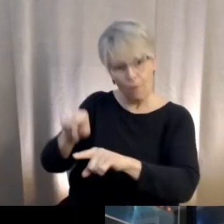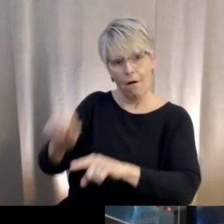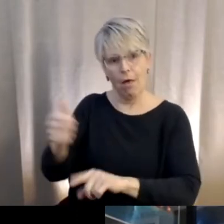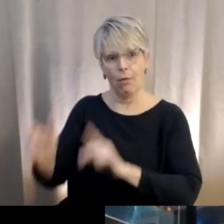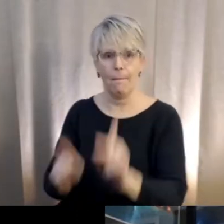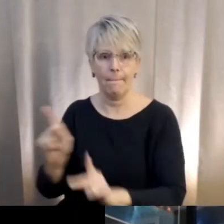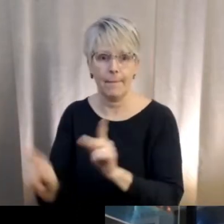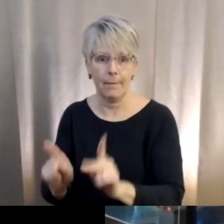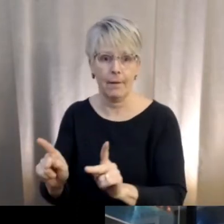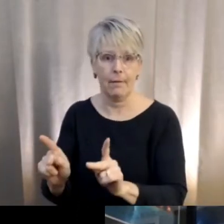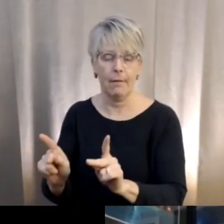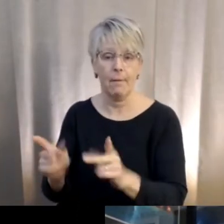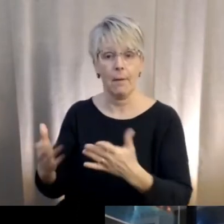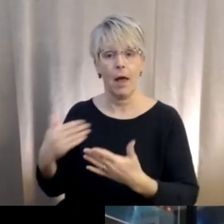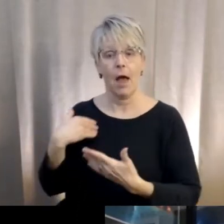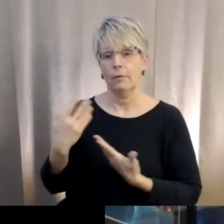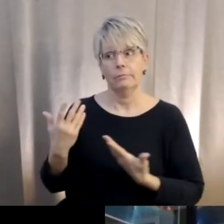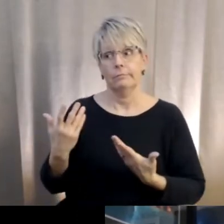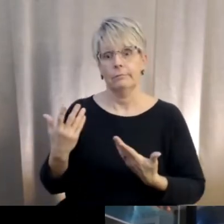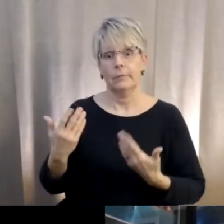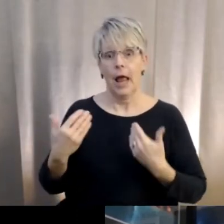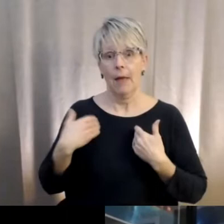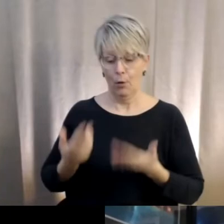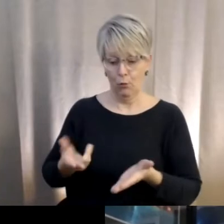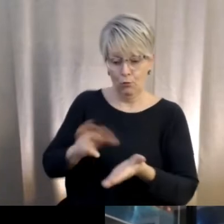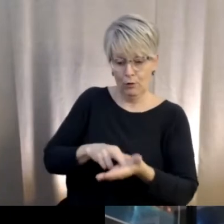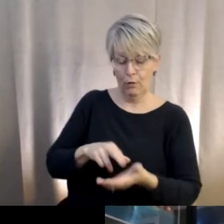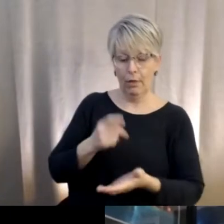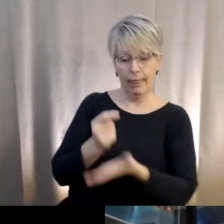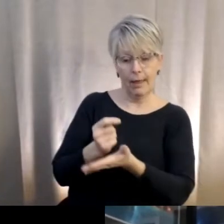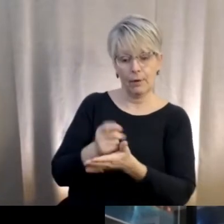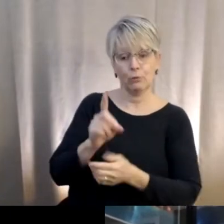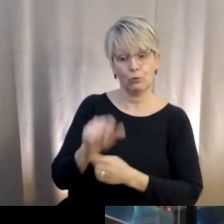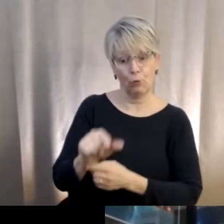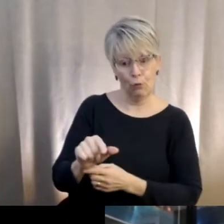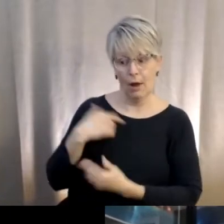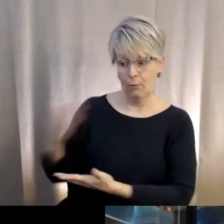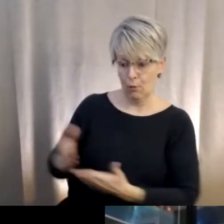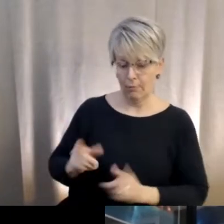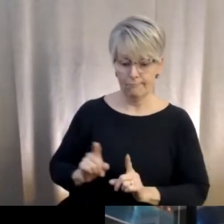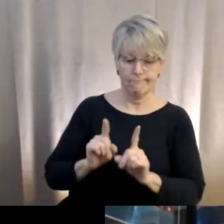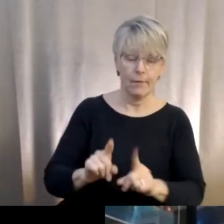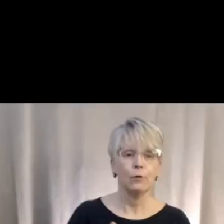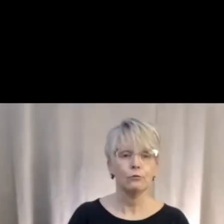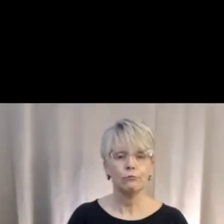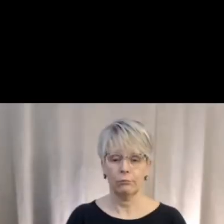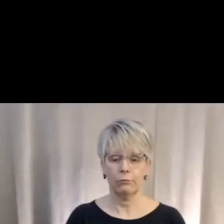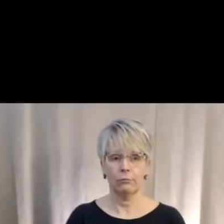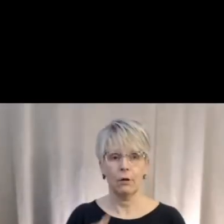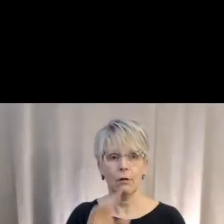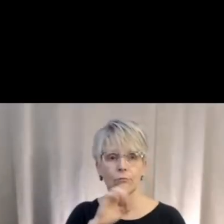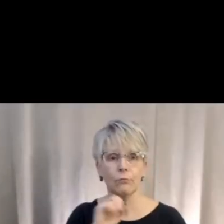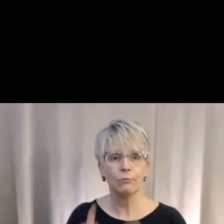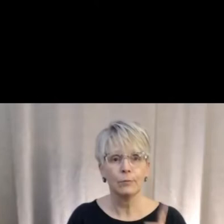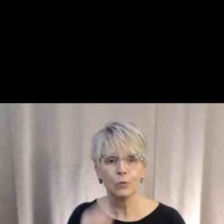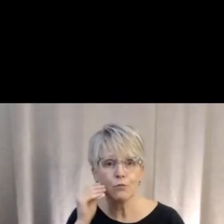I could bring, if I had a registered therapy dog or a certified therapy dog to a long-term care facility, pre-COVID and so